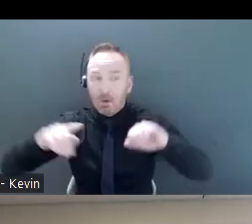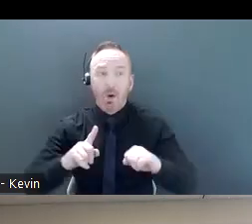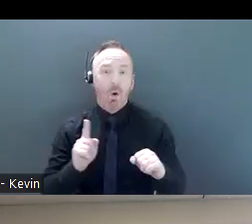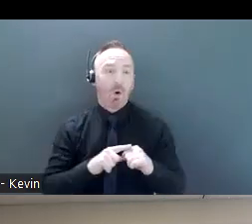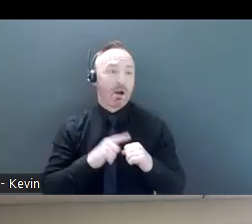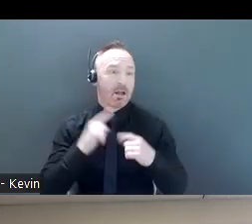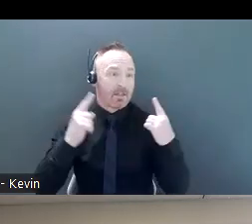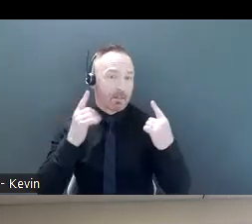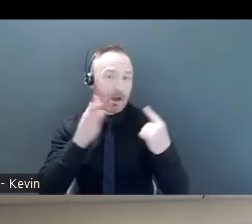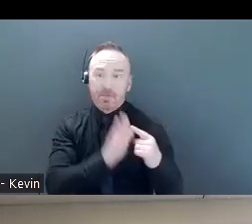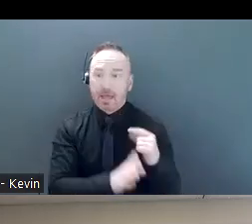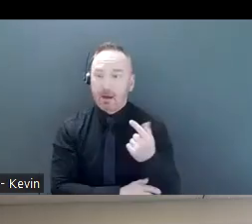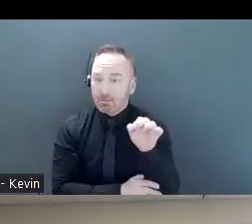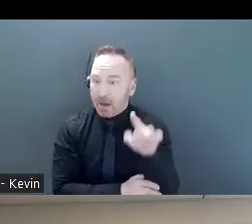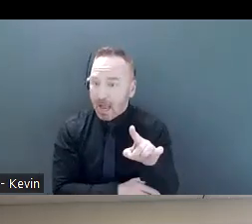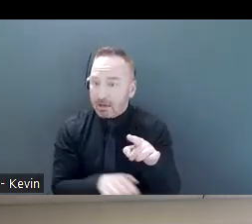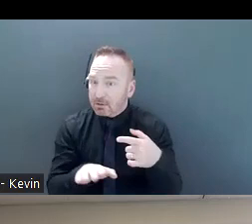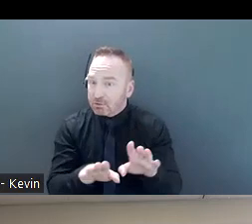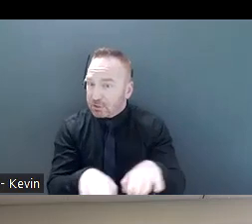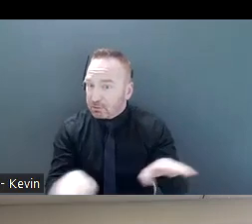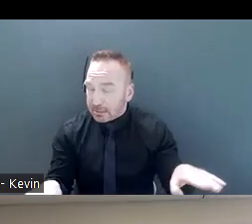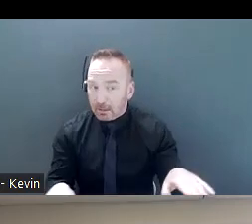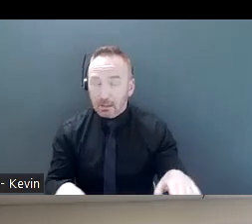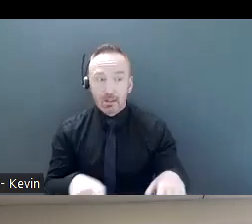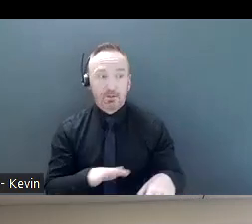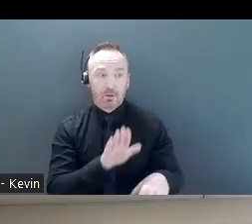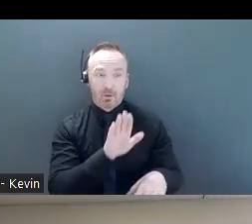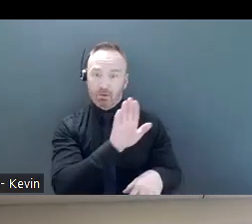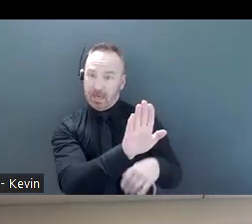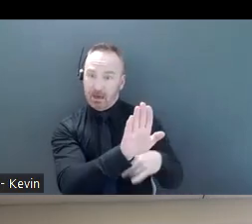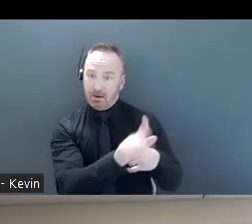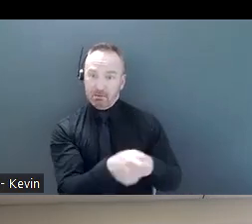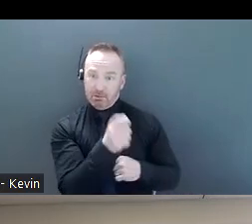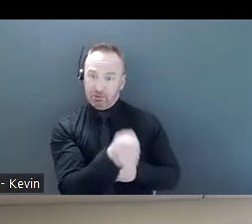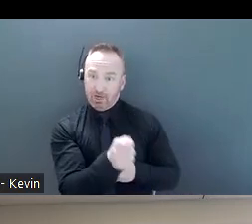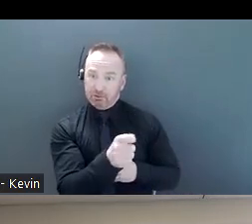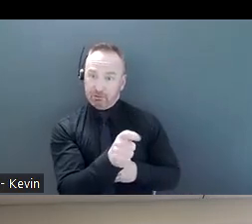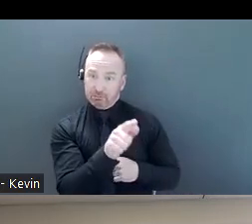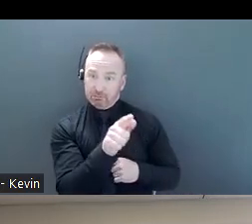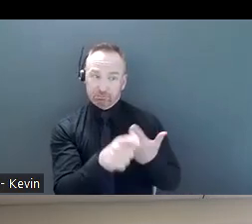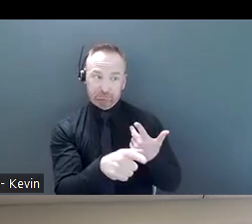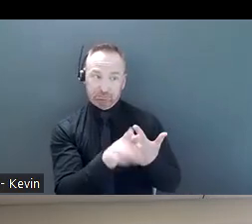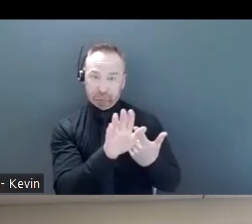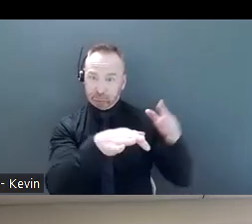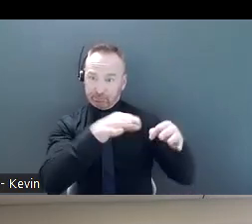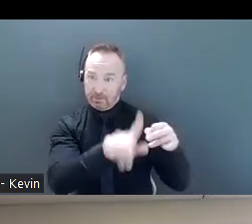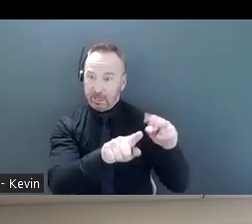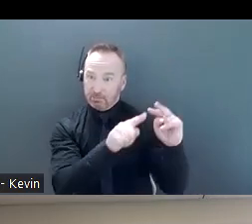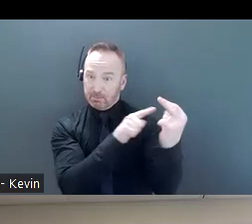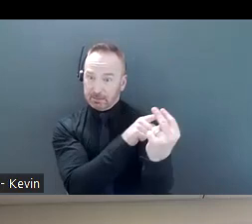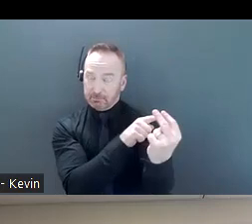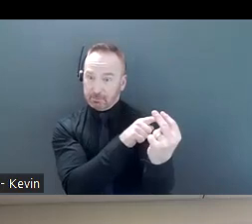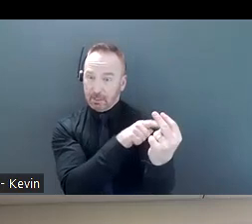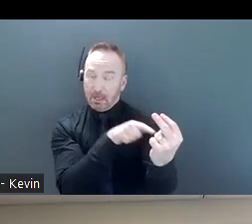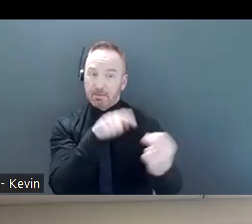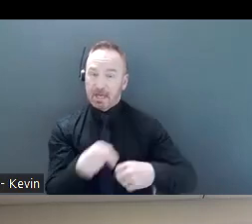in front of are grandparents. So they are looking at it from a perspective of a grandparent and how they would feel being